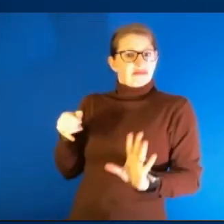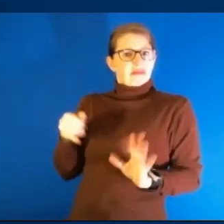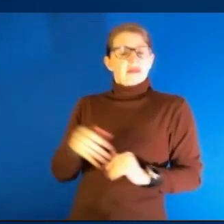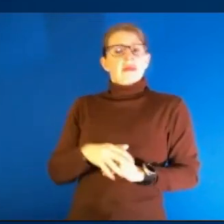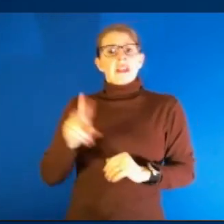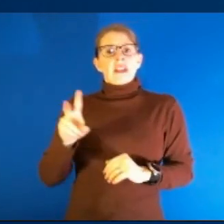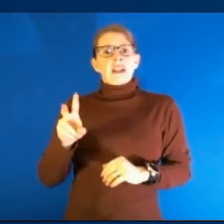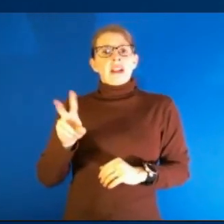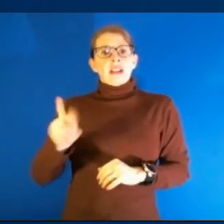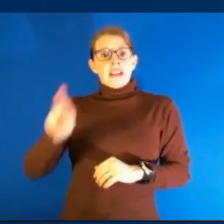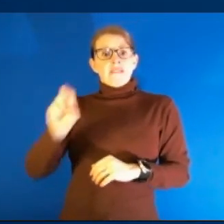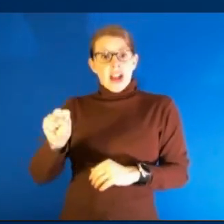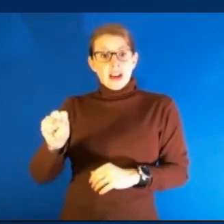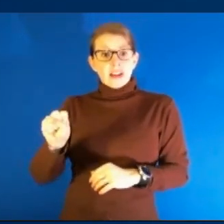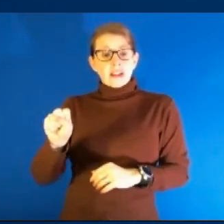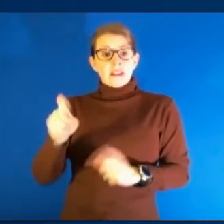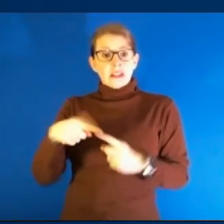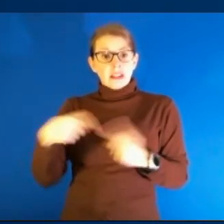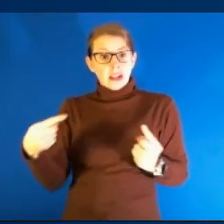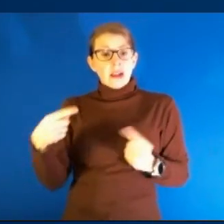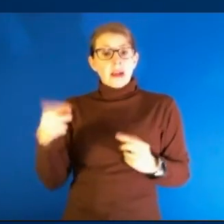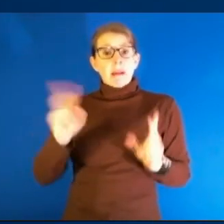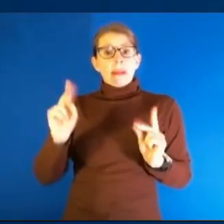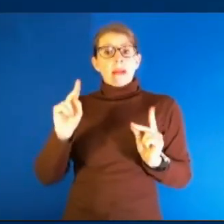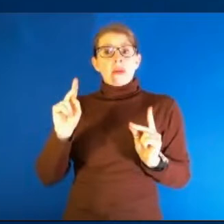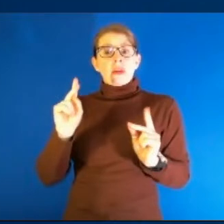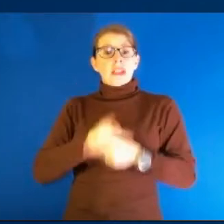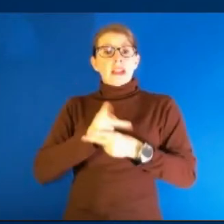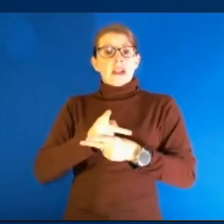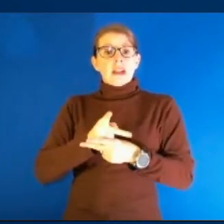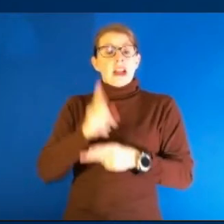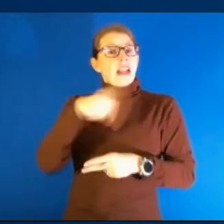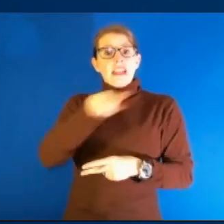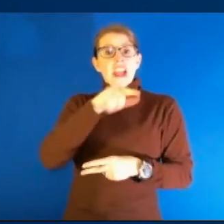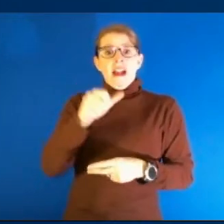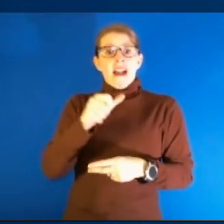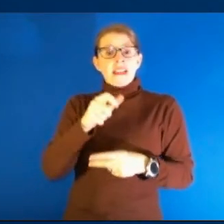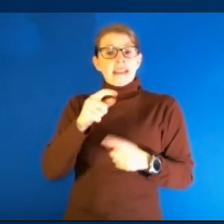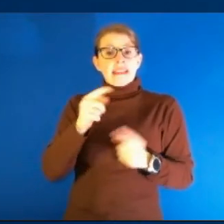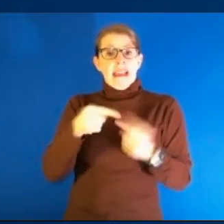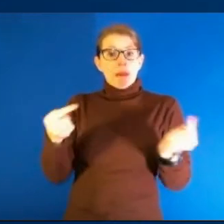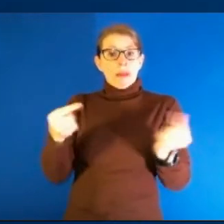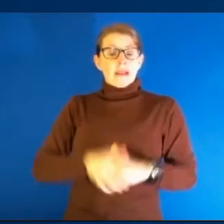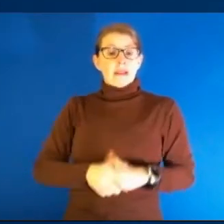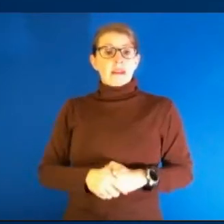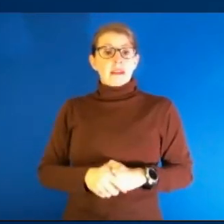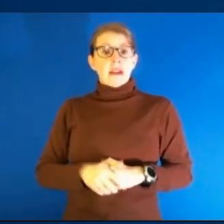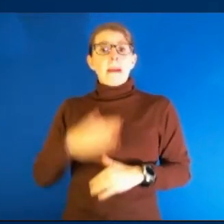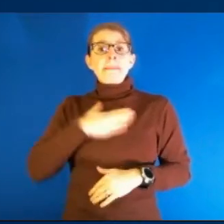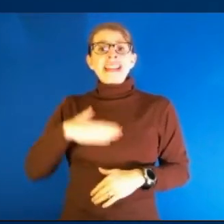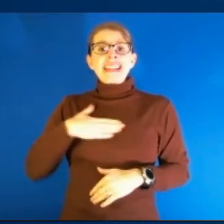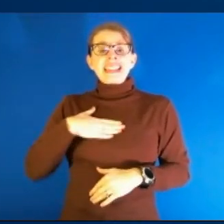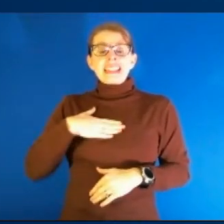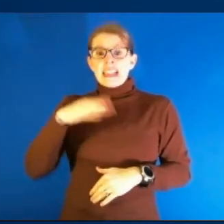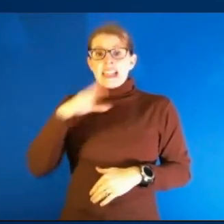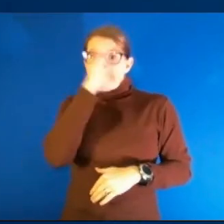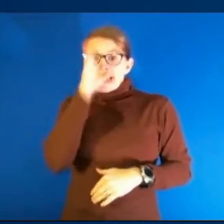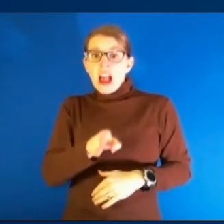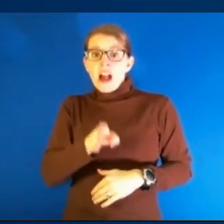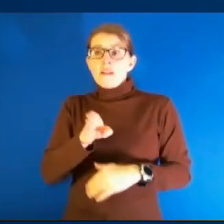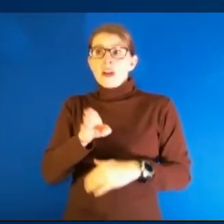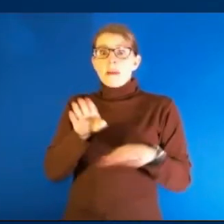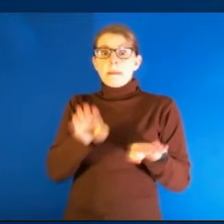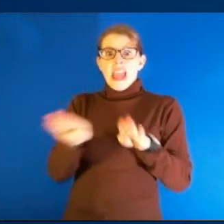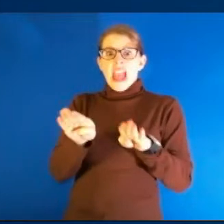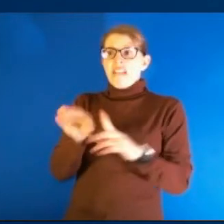enemy. The people out there taking care of you, they are not the enemy. And please never treat them like that. Because that,